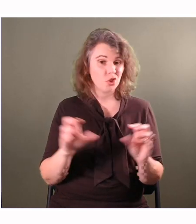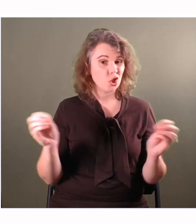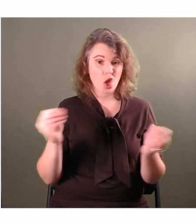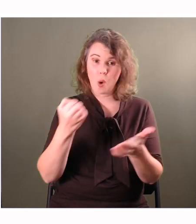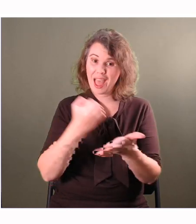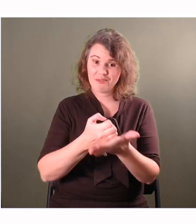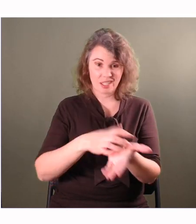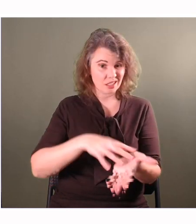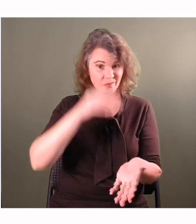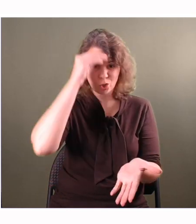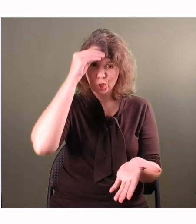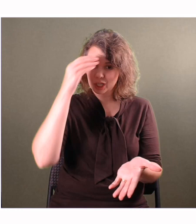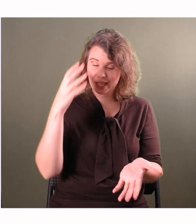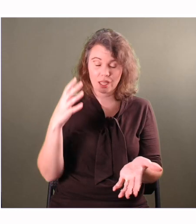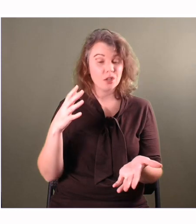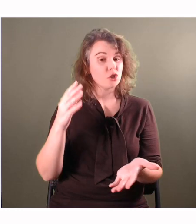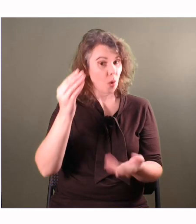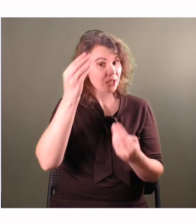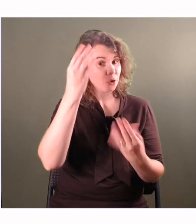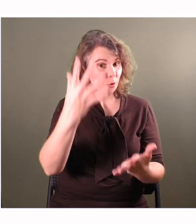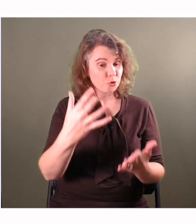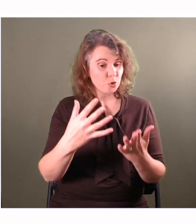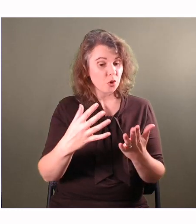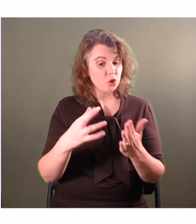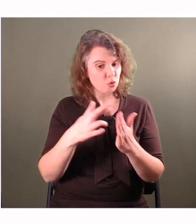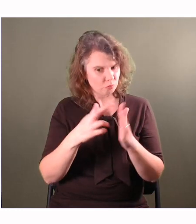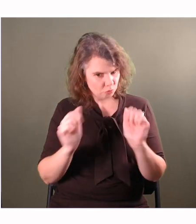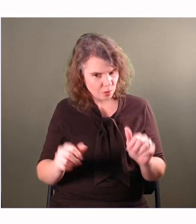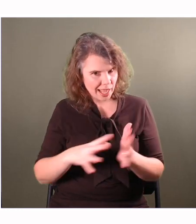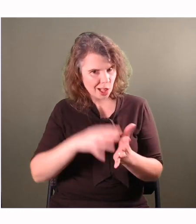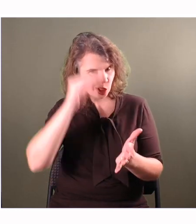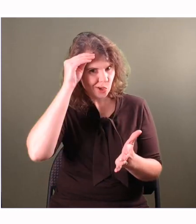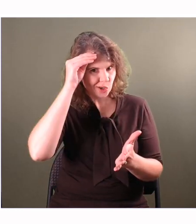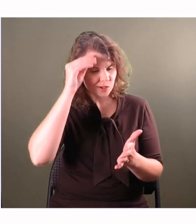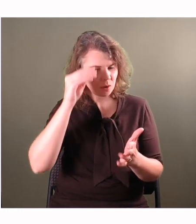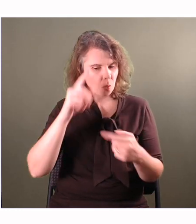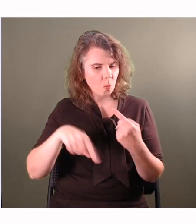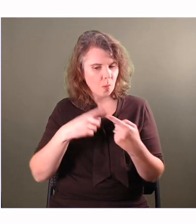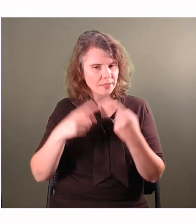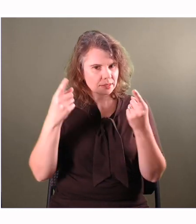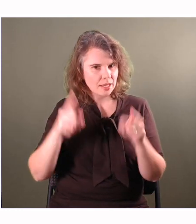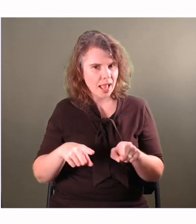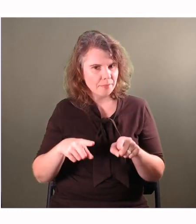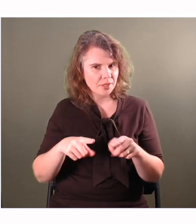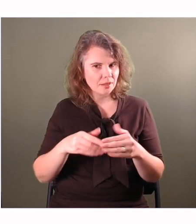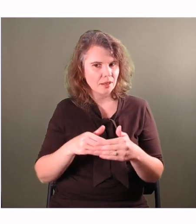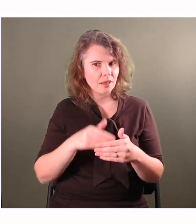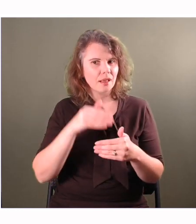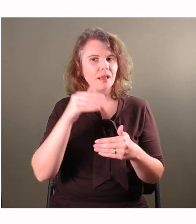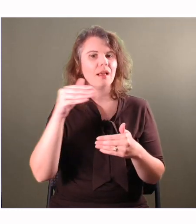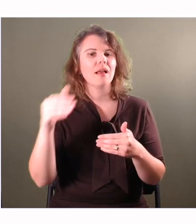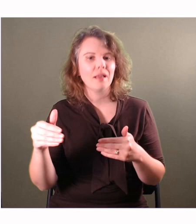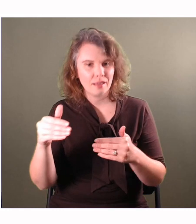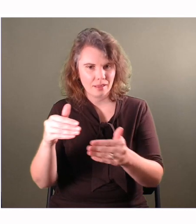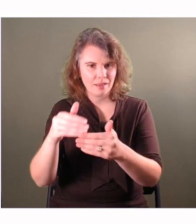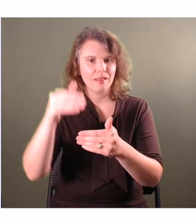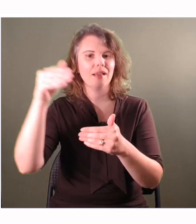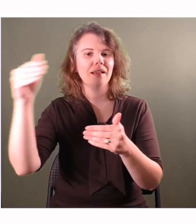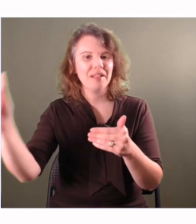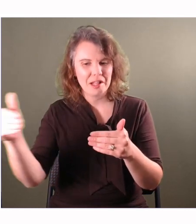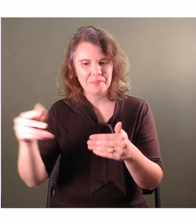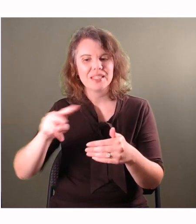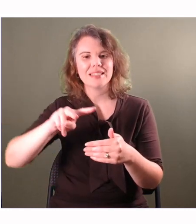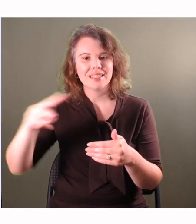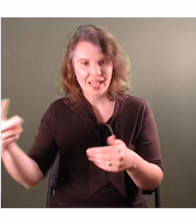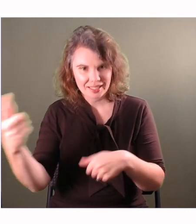ultimately. There's no evidence of learning. So I've told you these rules are learnable, so when does that happen? It happens on day